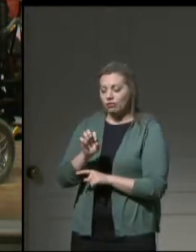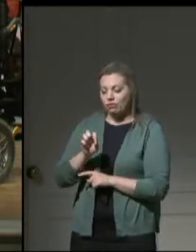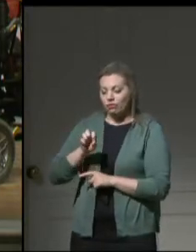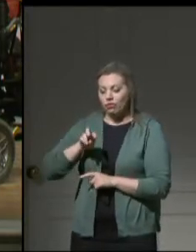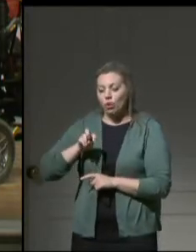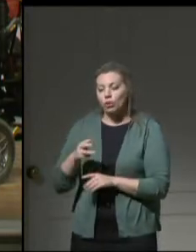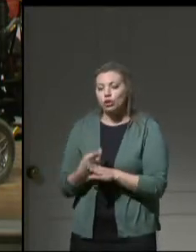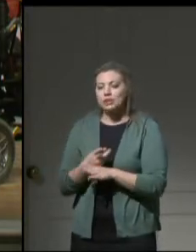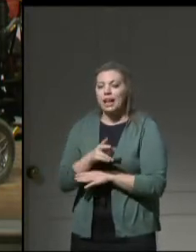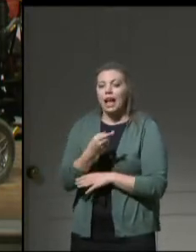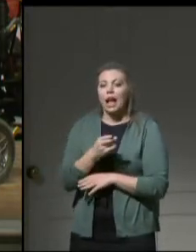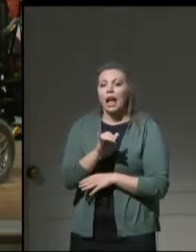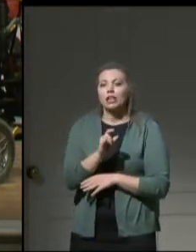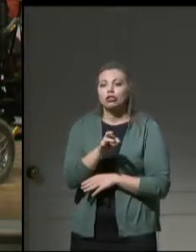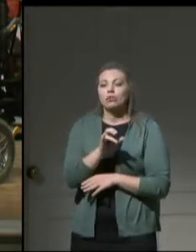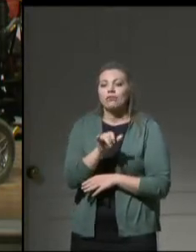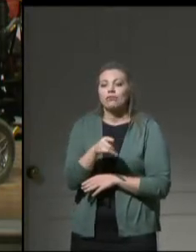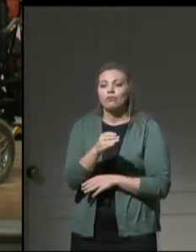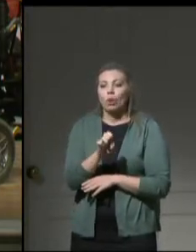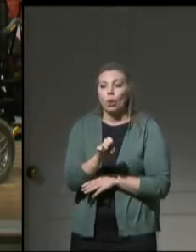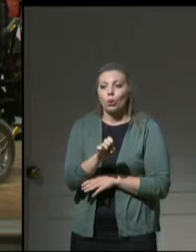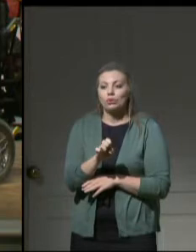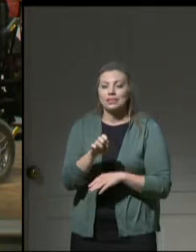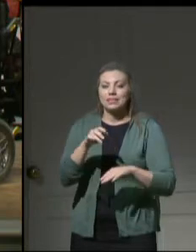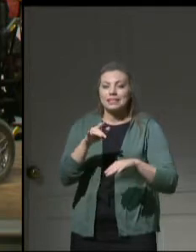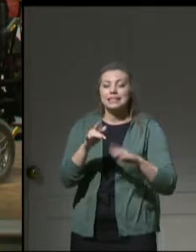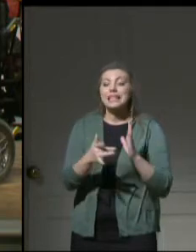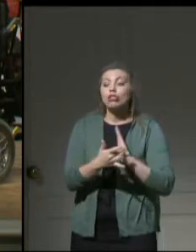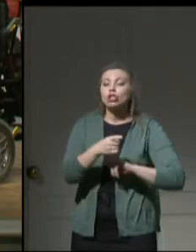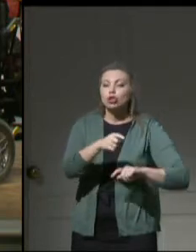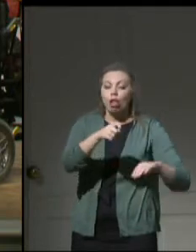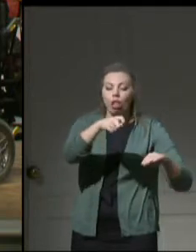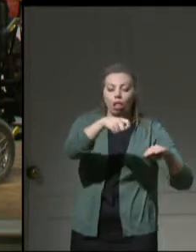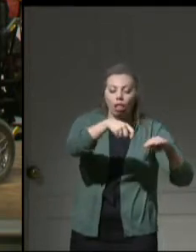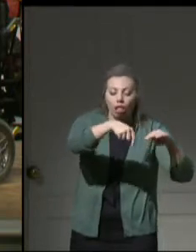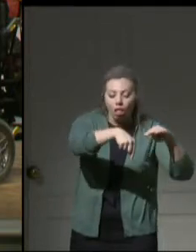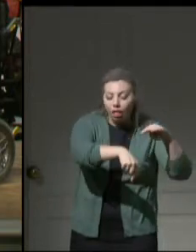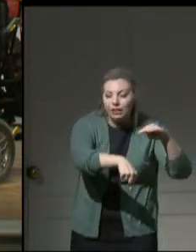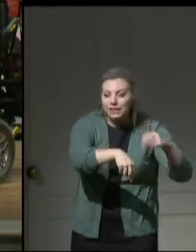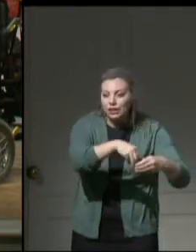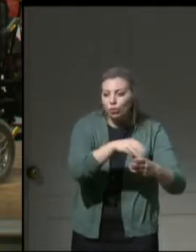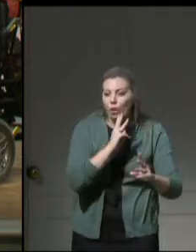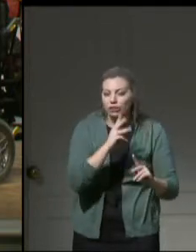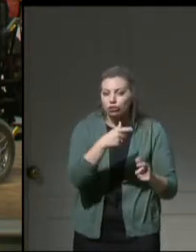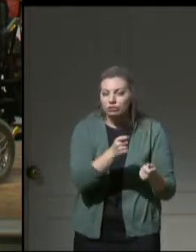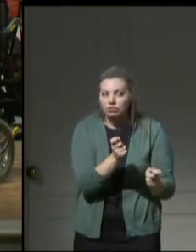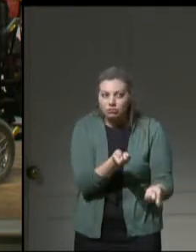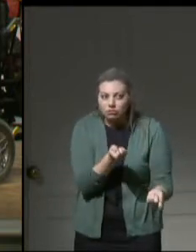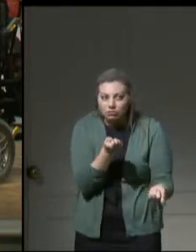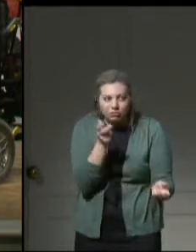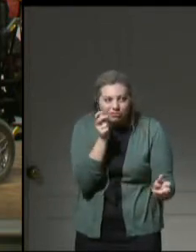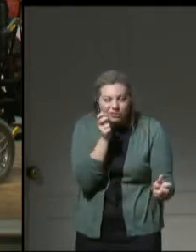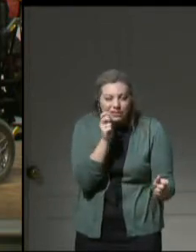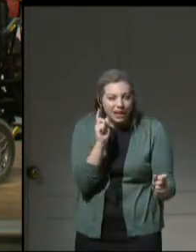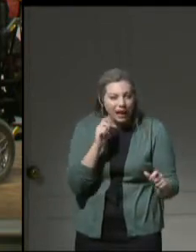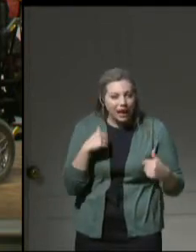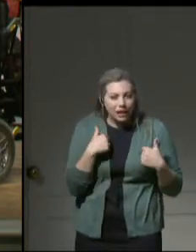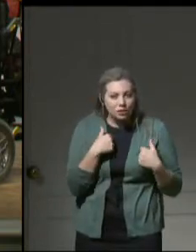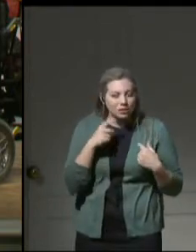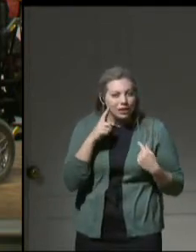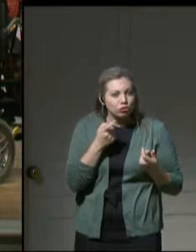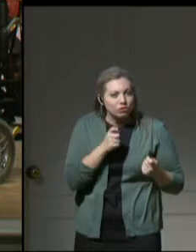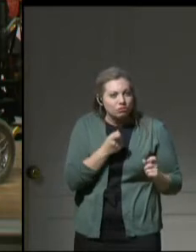hydrophone technology, so you're like dropping your hydrophone down the water, listening to animal sounds and trying to understand what's in the